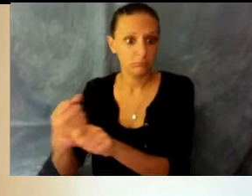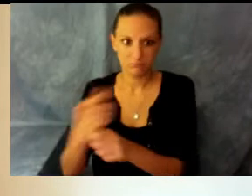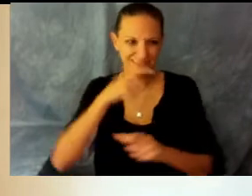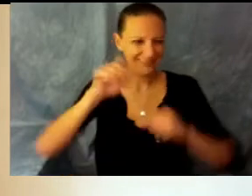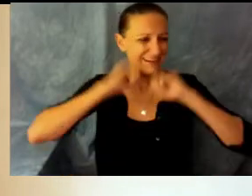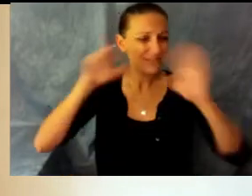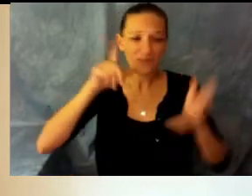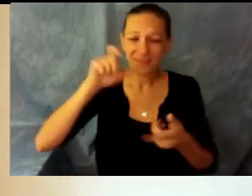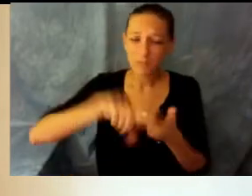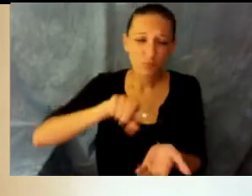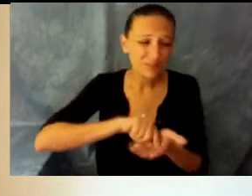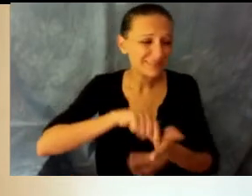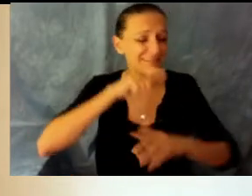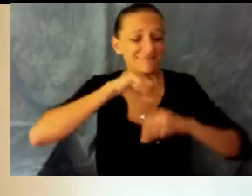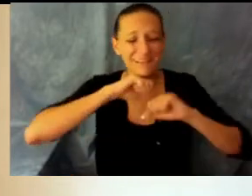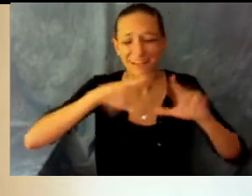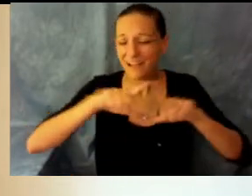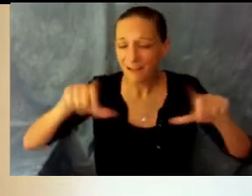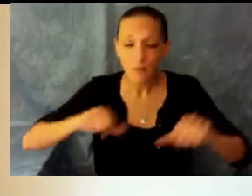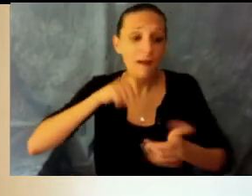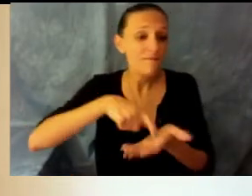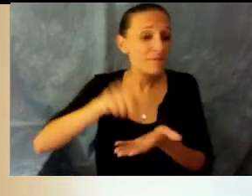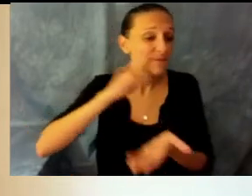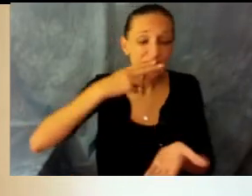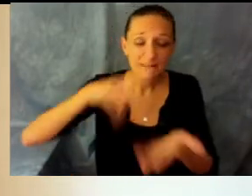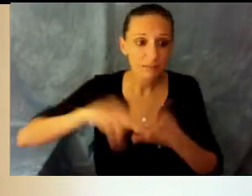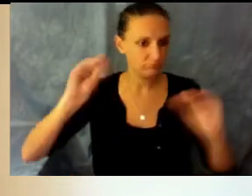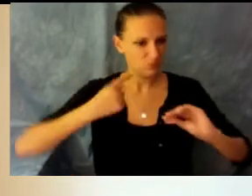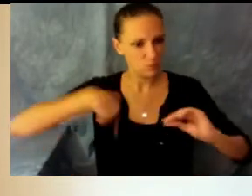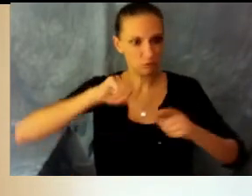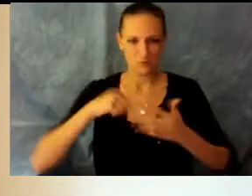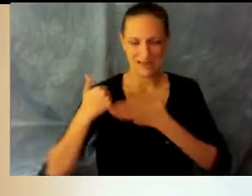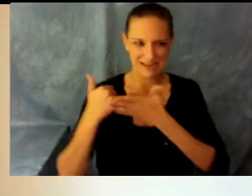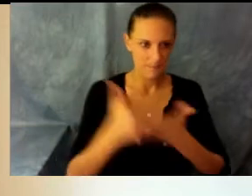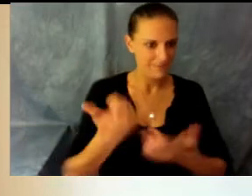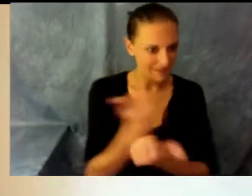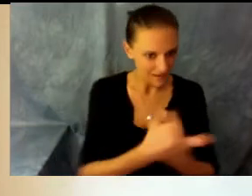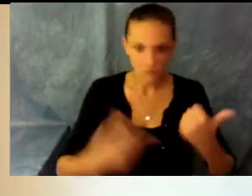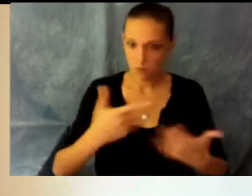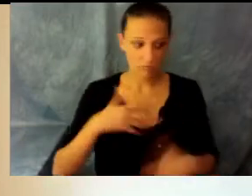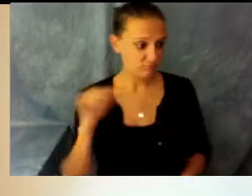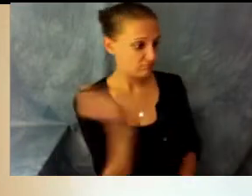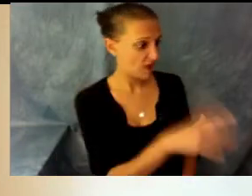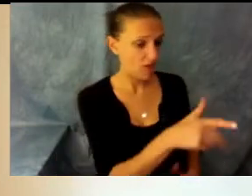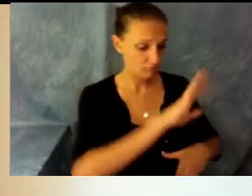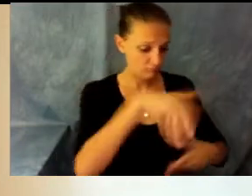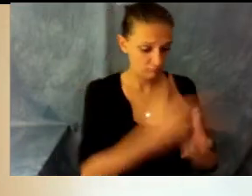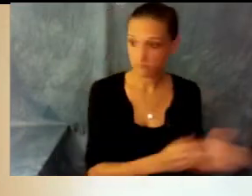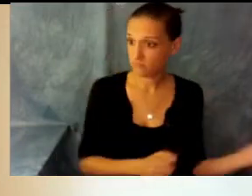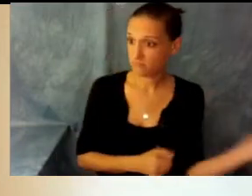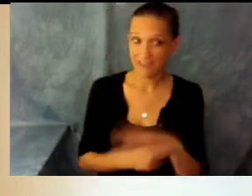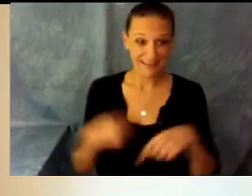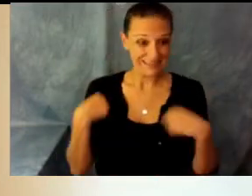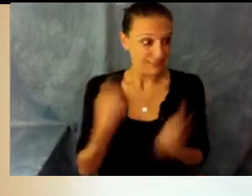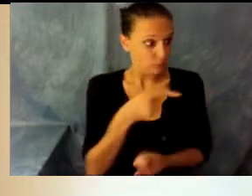printer. They don't have to have envelopes. They don't have to pay postage. We try to help everybody. And since the only person completing that form is the voter